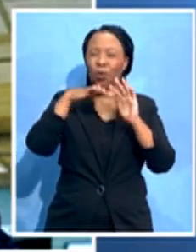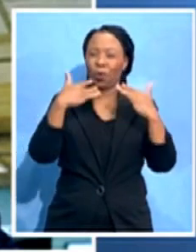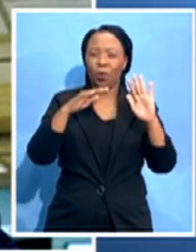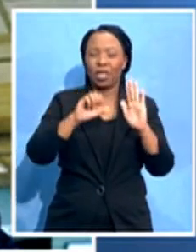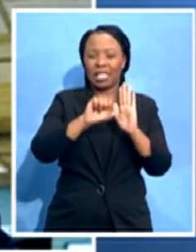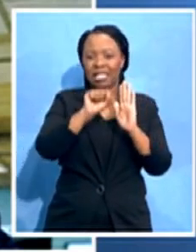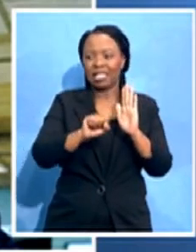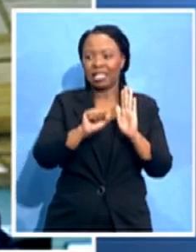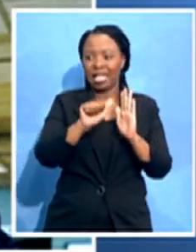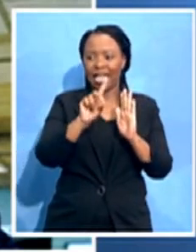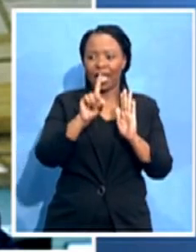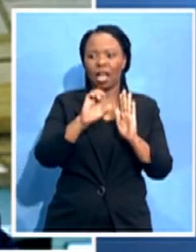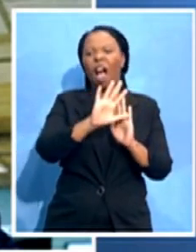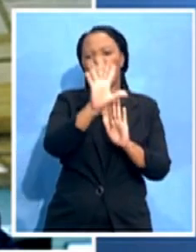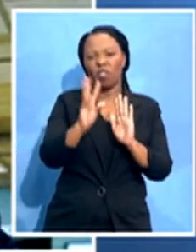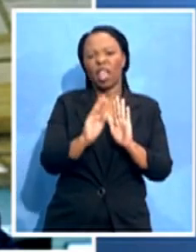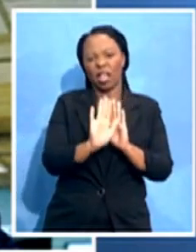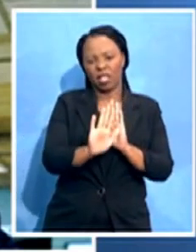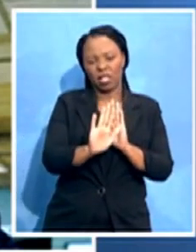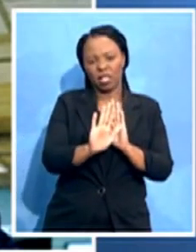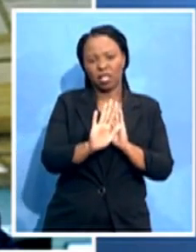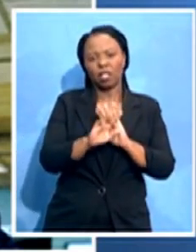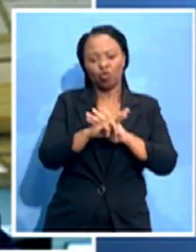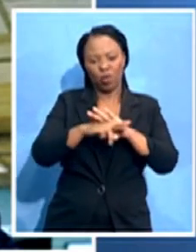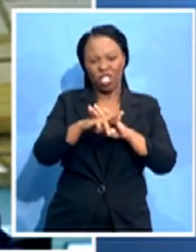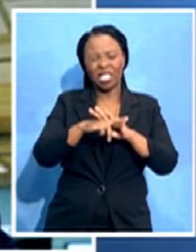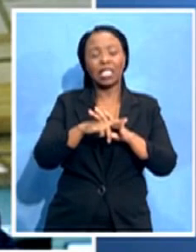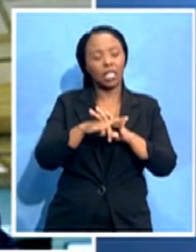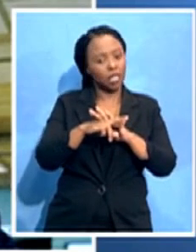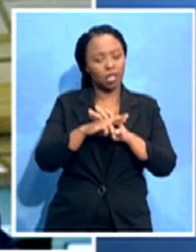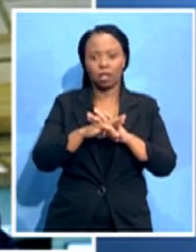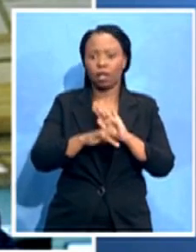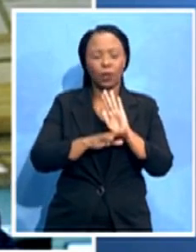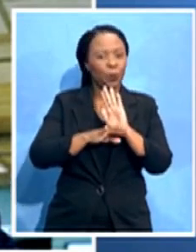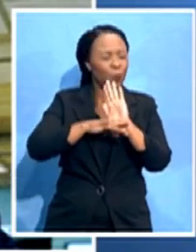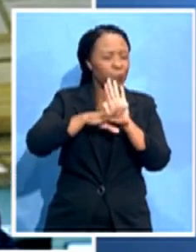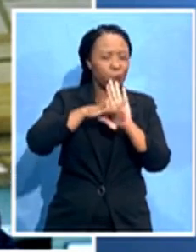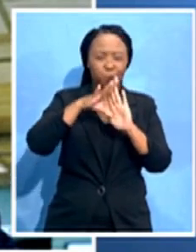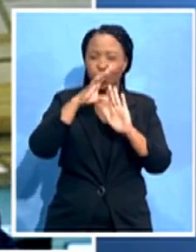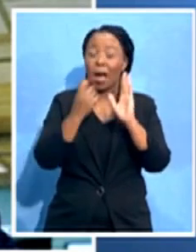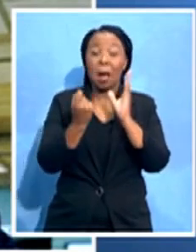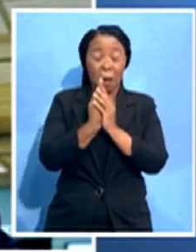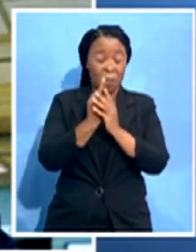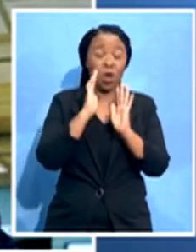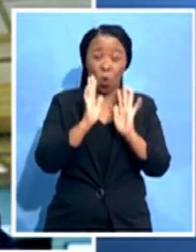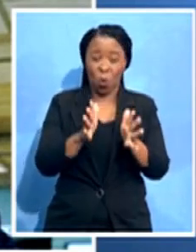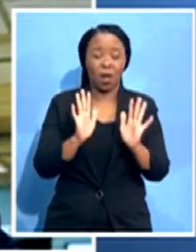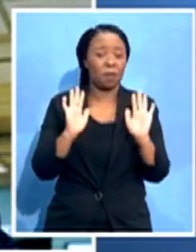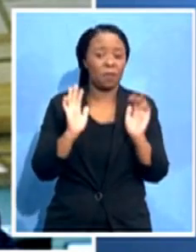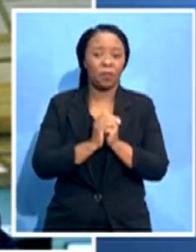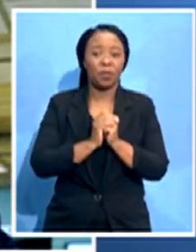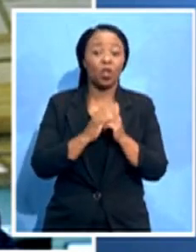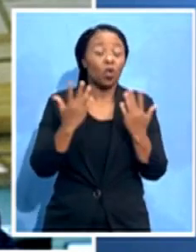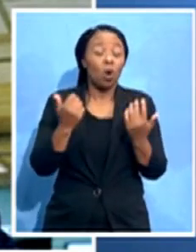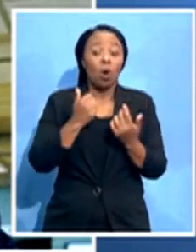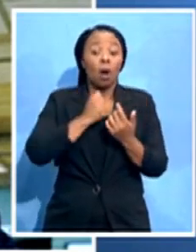of this variant. It is going to happen. My only hope is that I